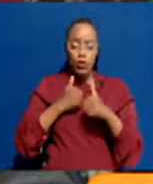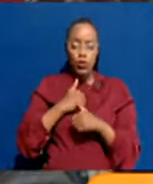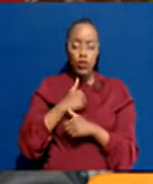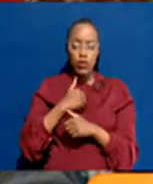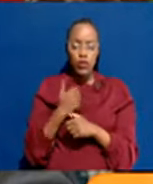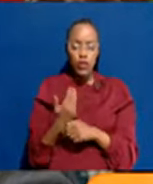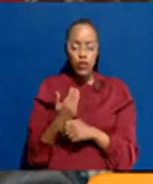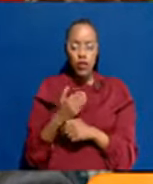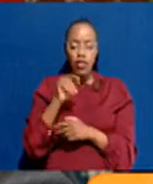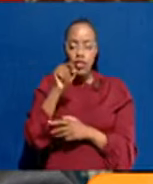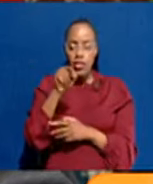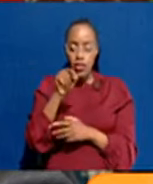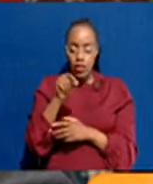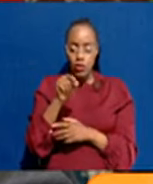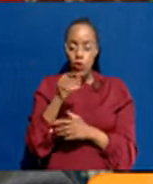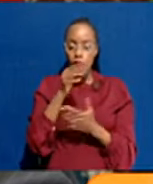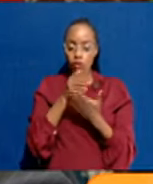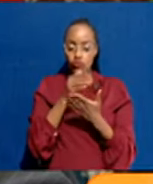were really,